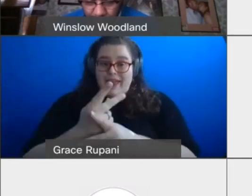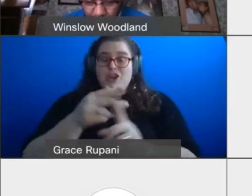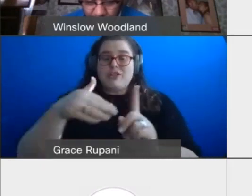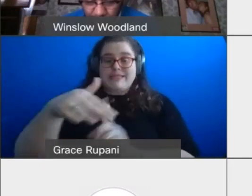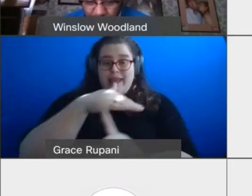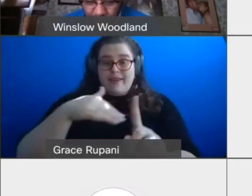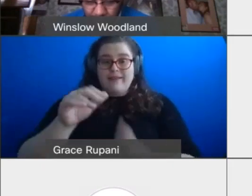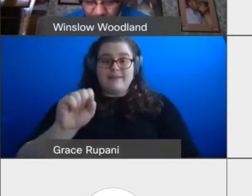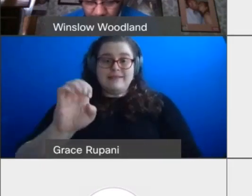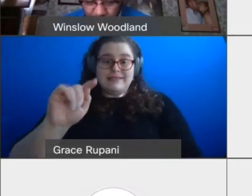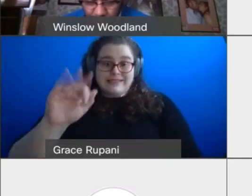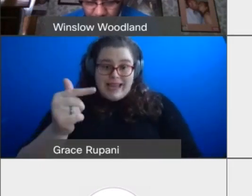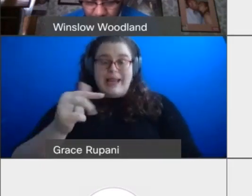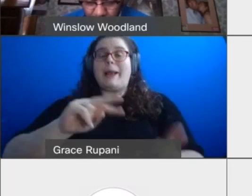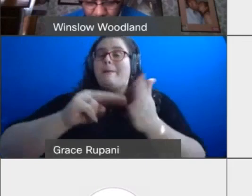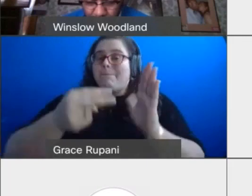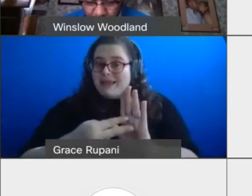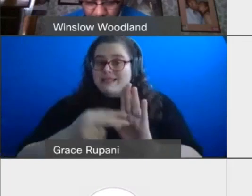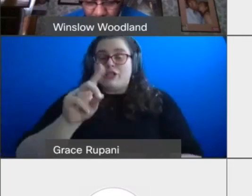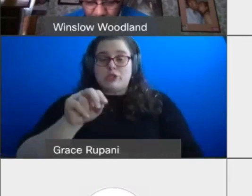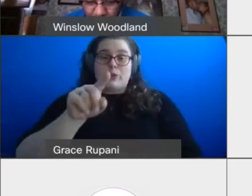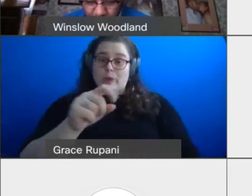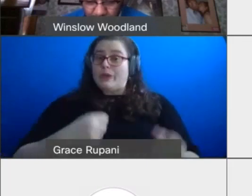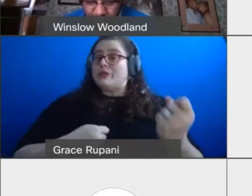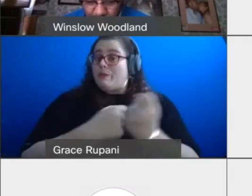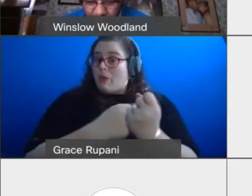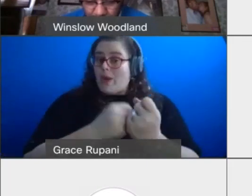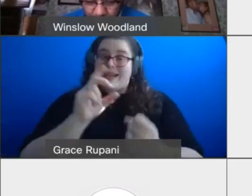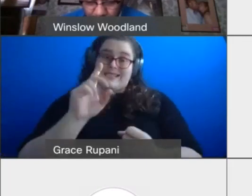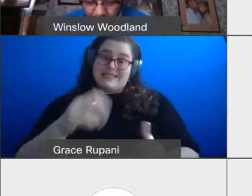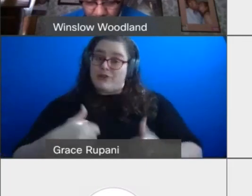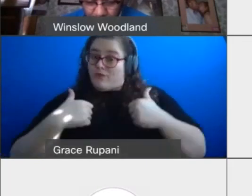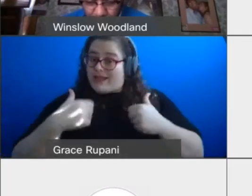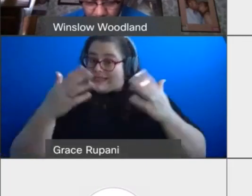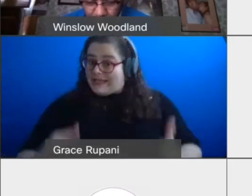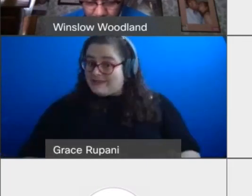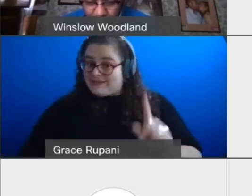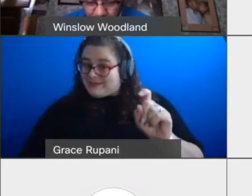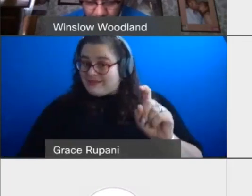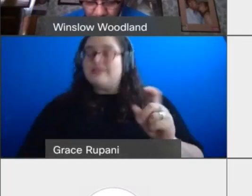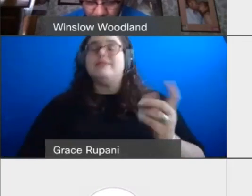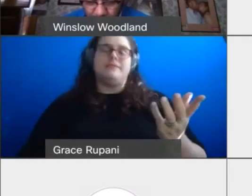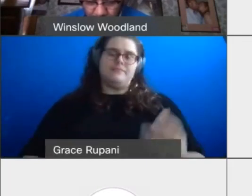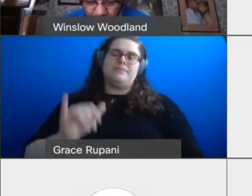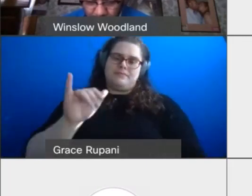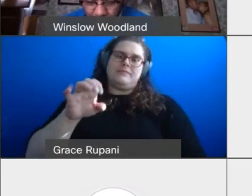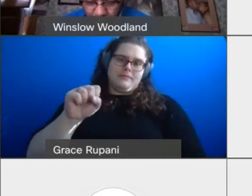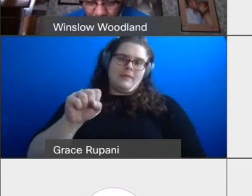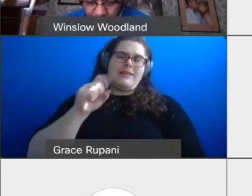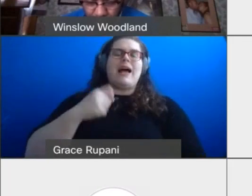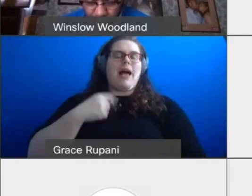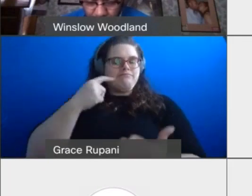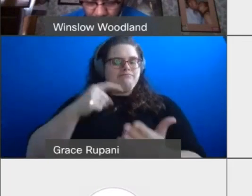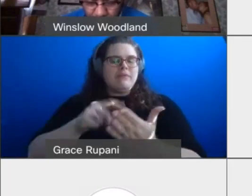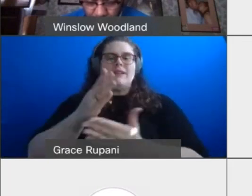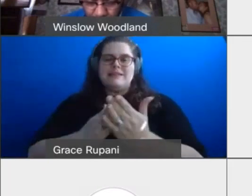setting supporting DC residents? Because I recognize some of our folks